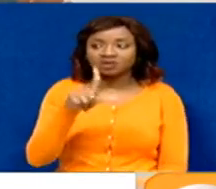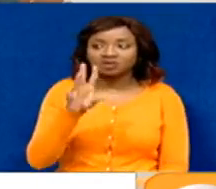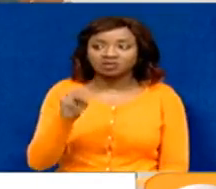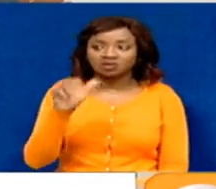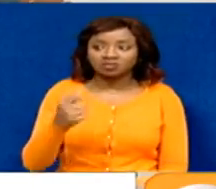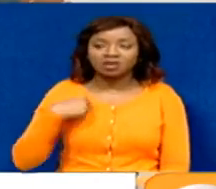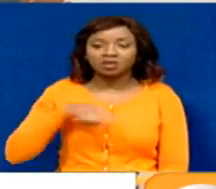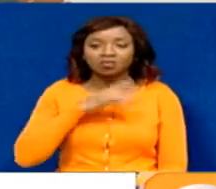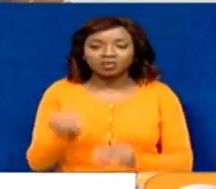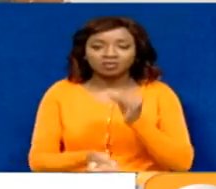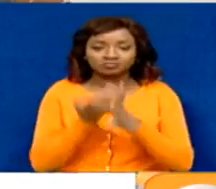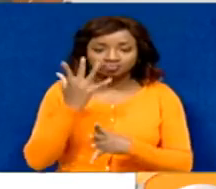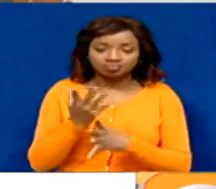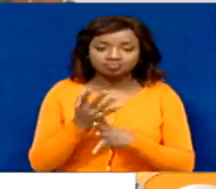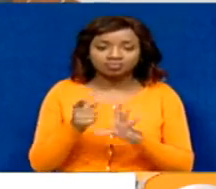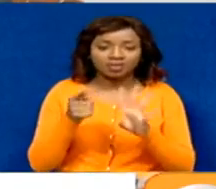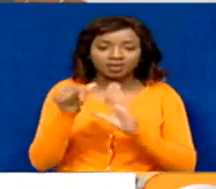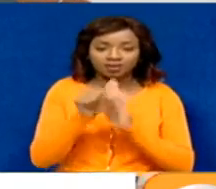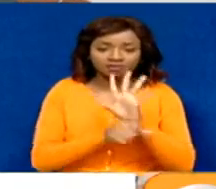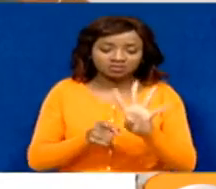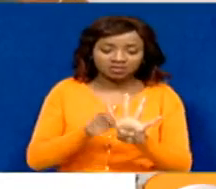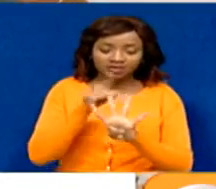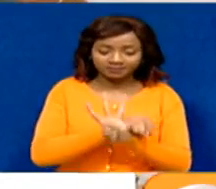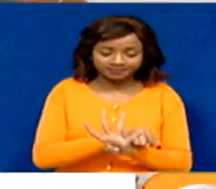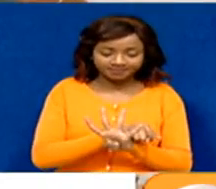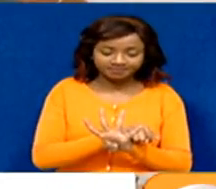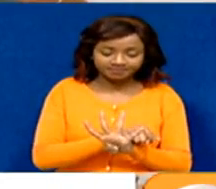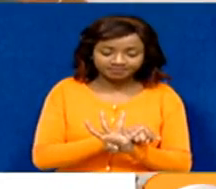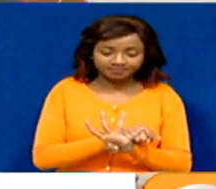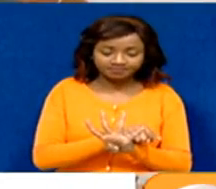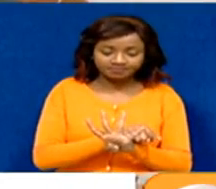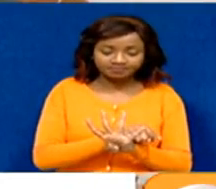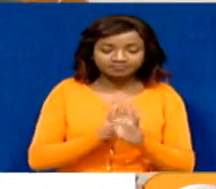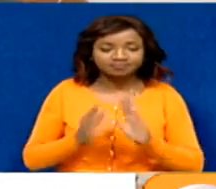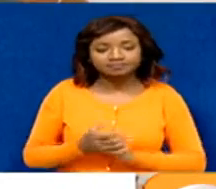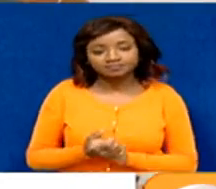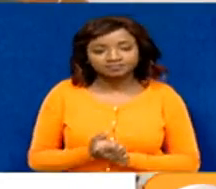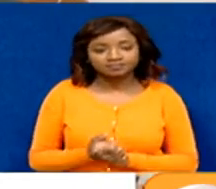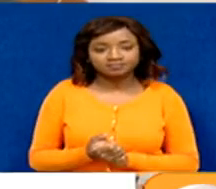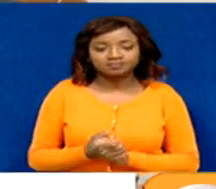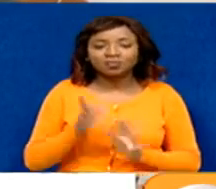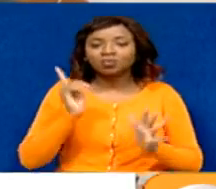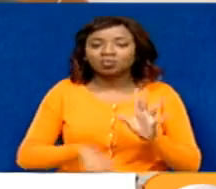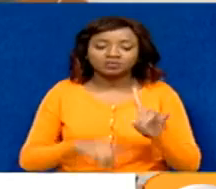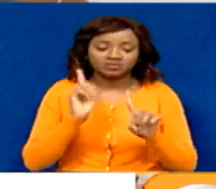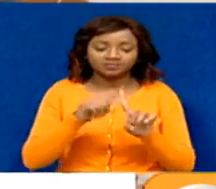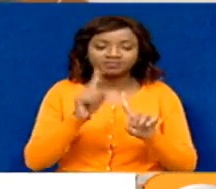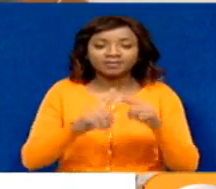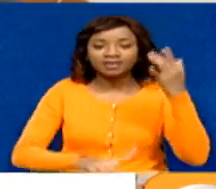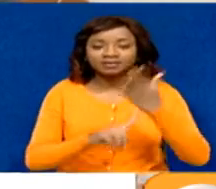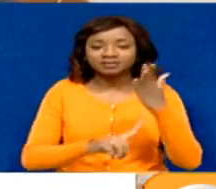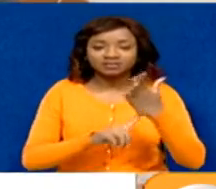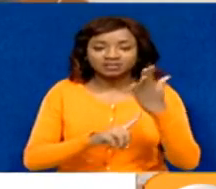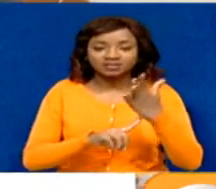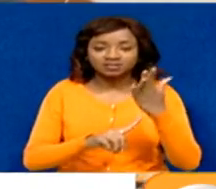we came up with a four-point legacy agenda, and the four key initiatives included